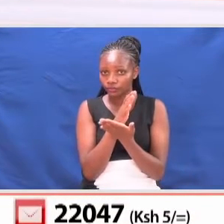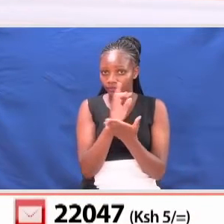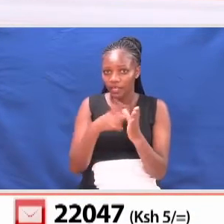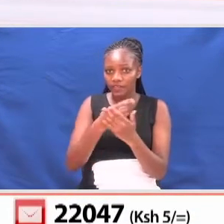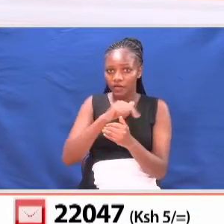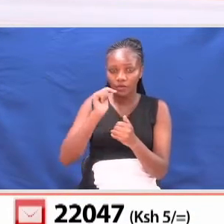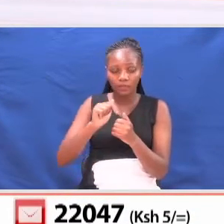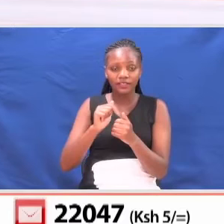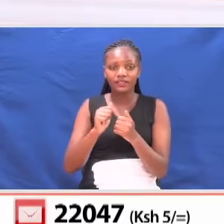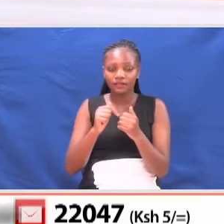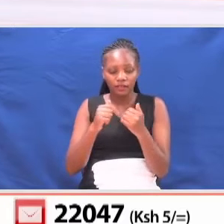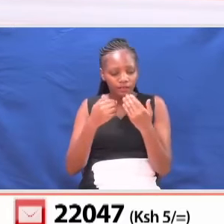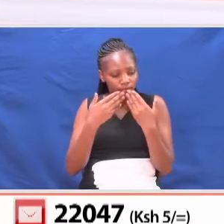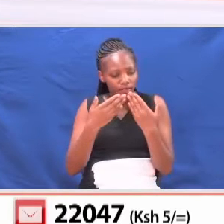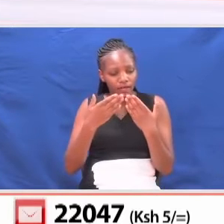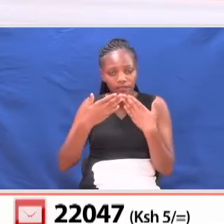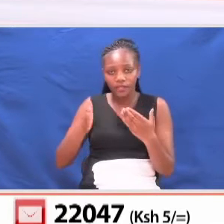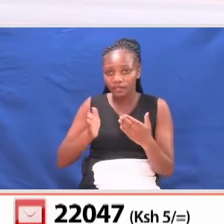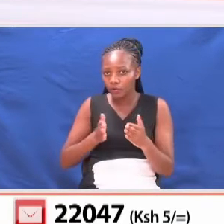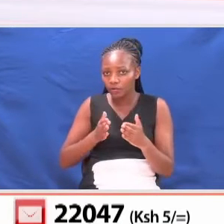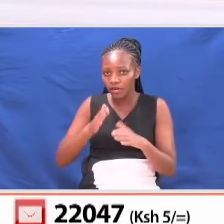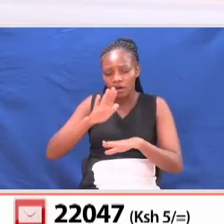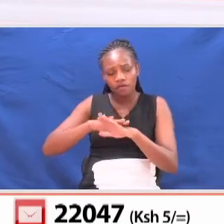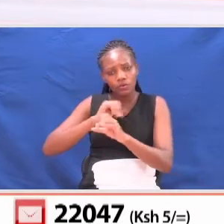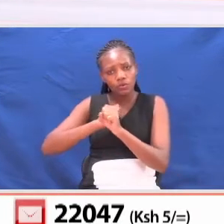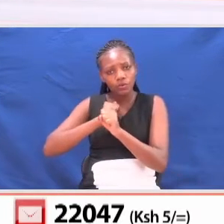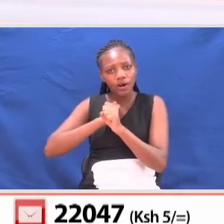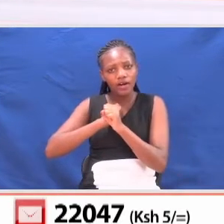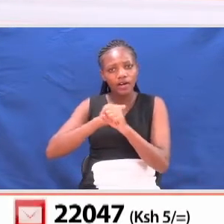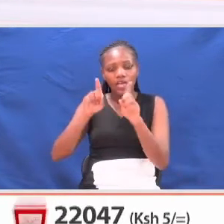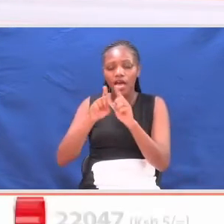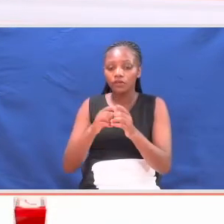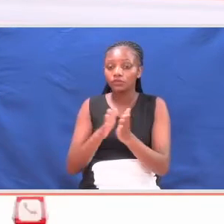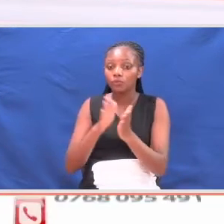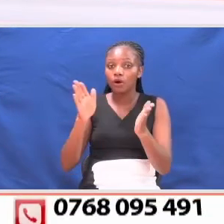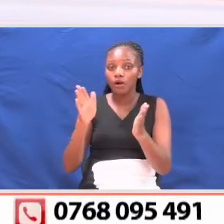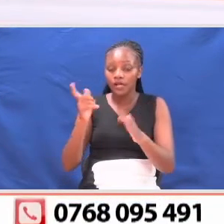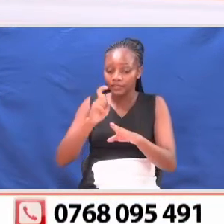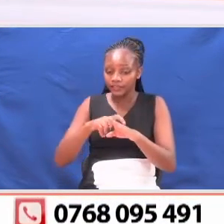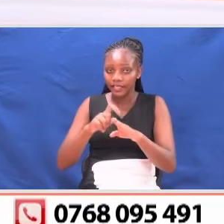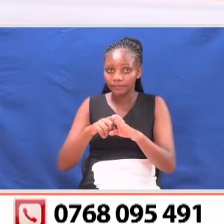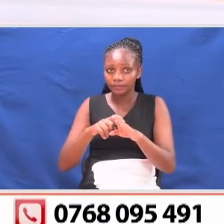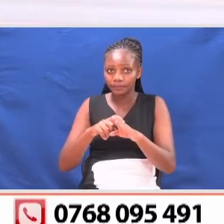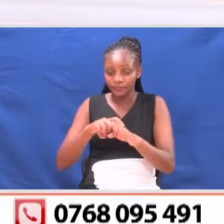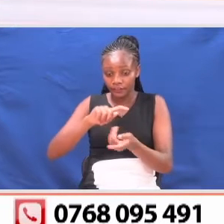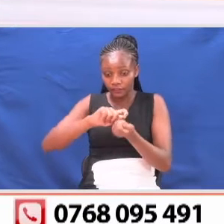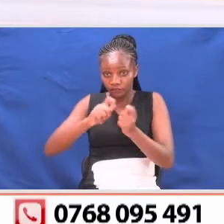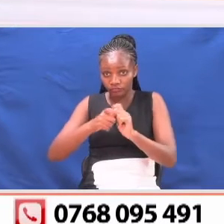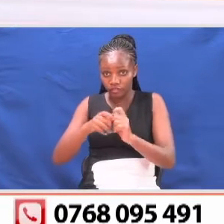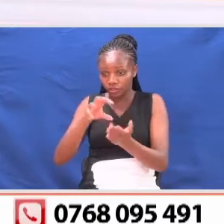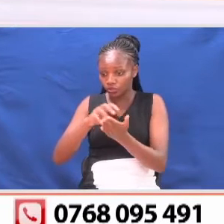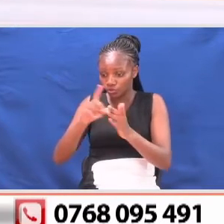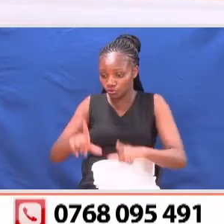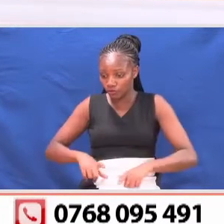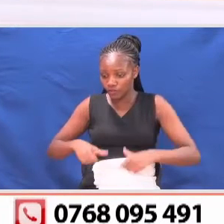have to give it up for her, mm-hmm. for whatever she's doing, and much, much more in creating a ripple effect. Because when